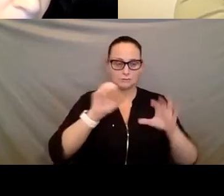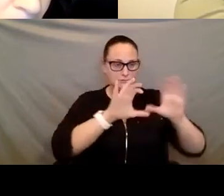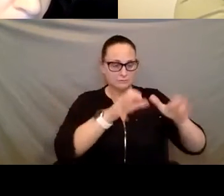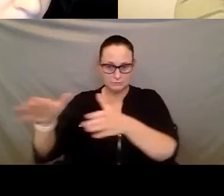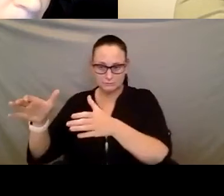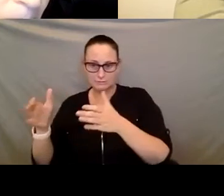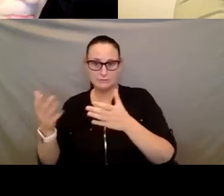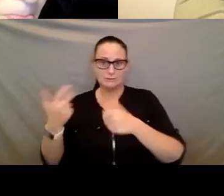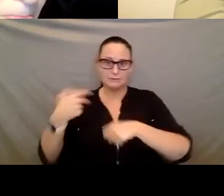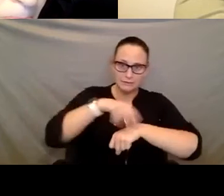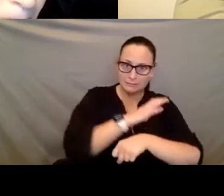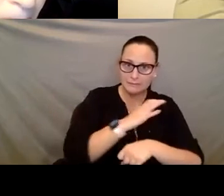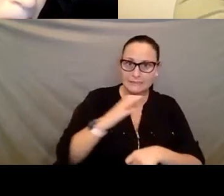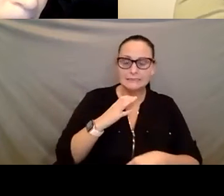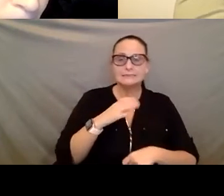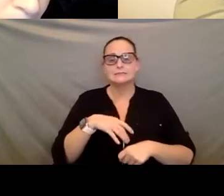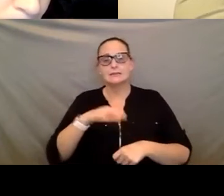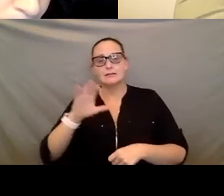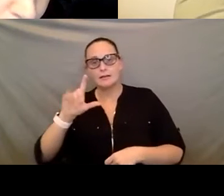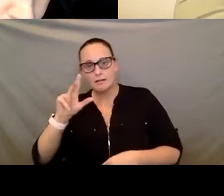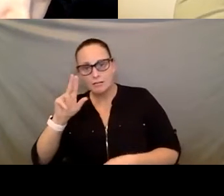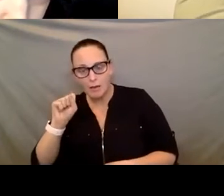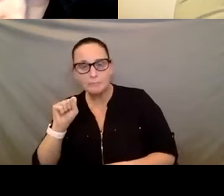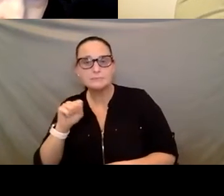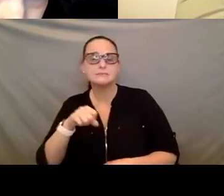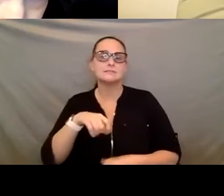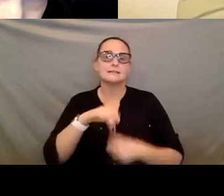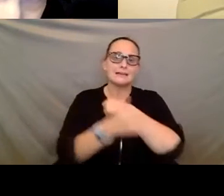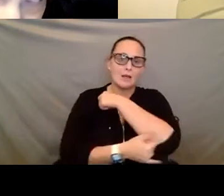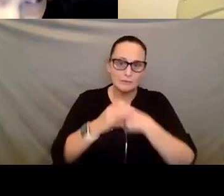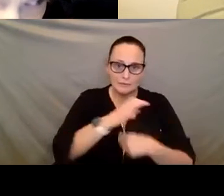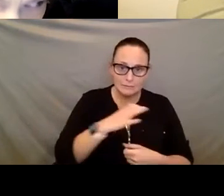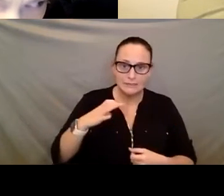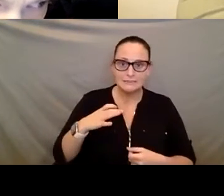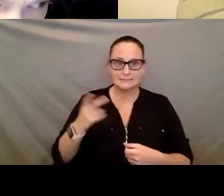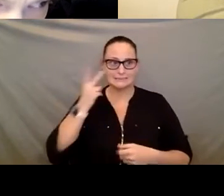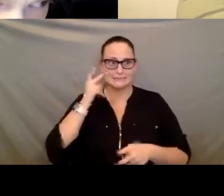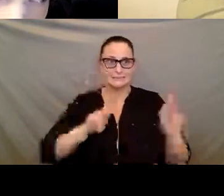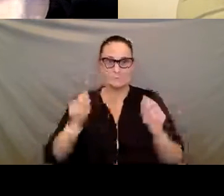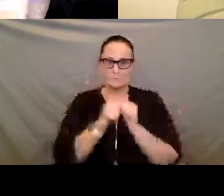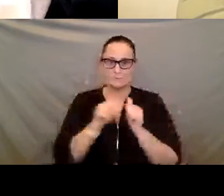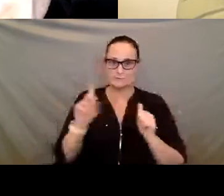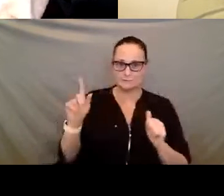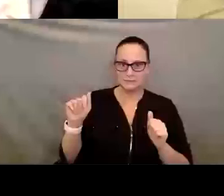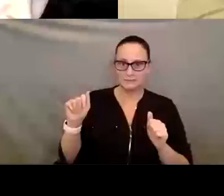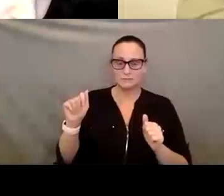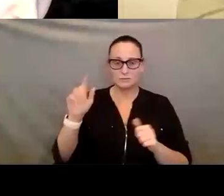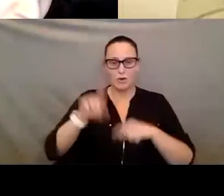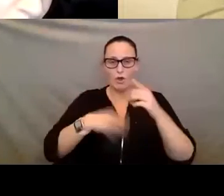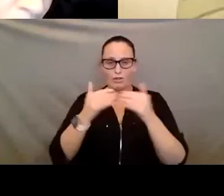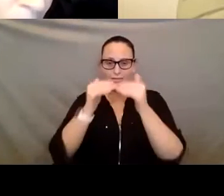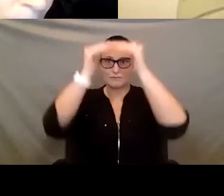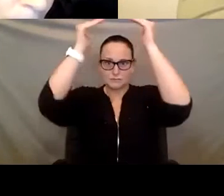standing committees, our clubs, our county committees, and seeing persons with disabilities at all levels of